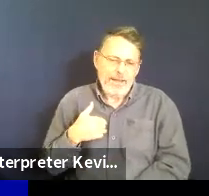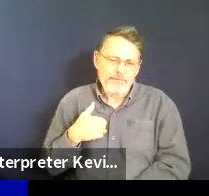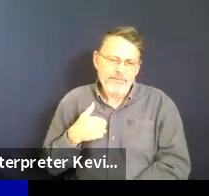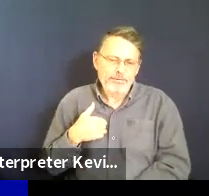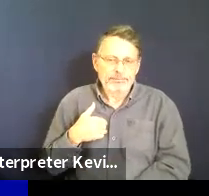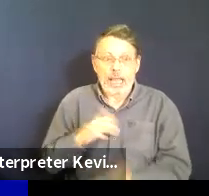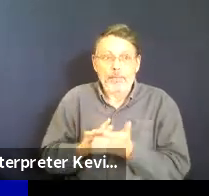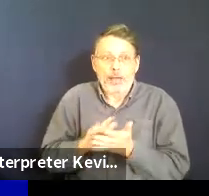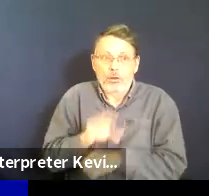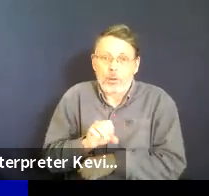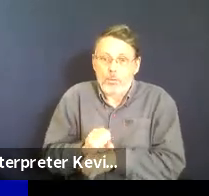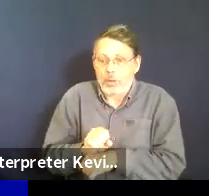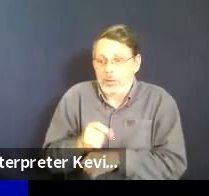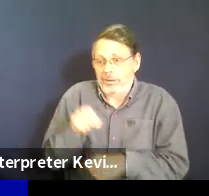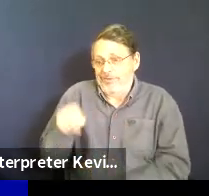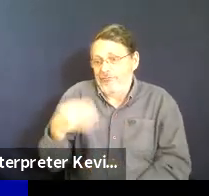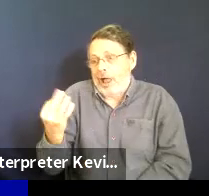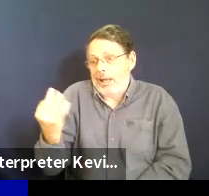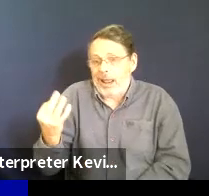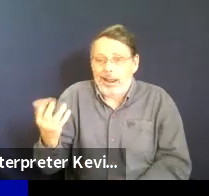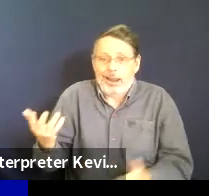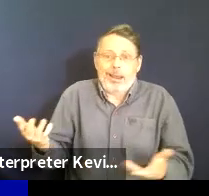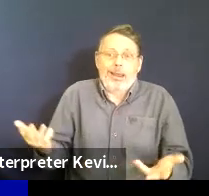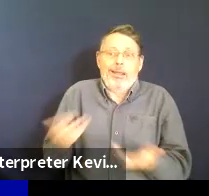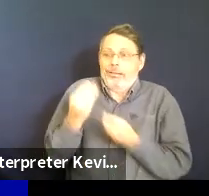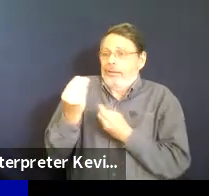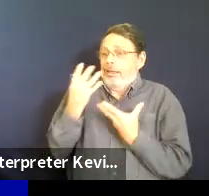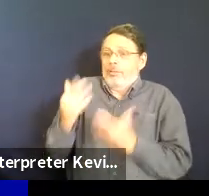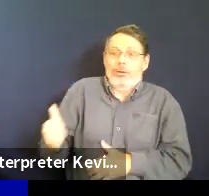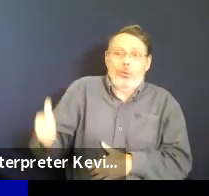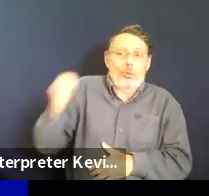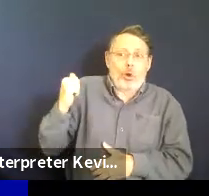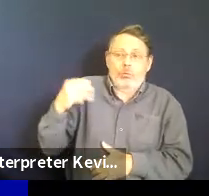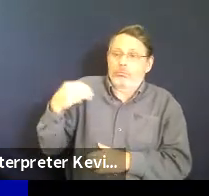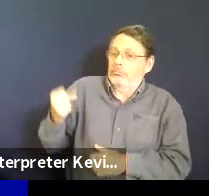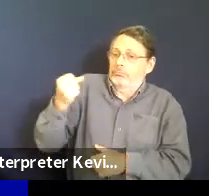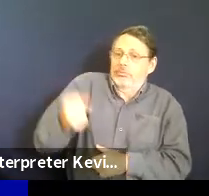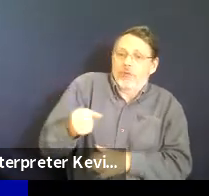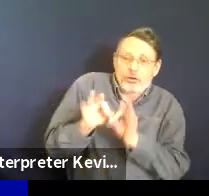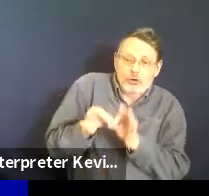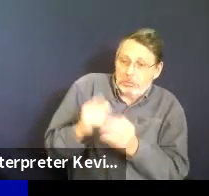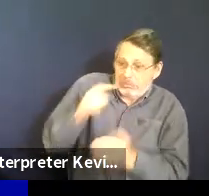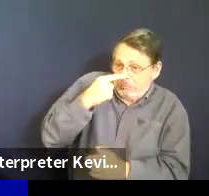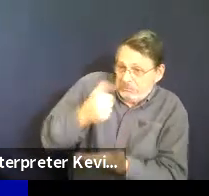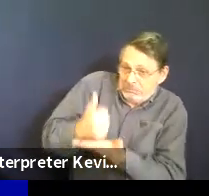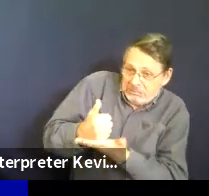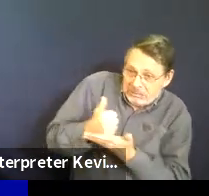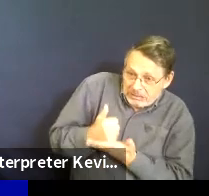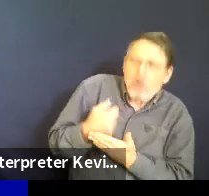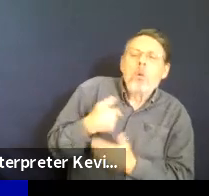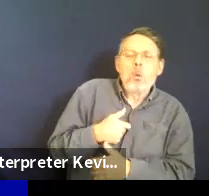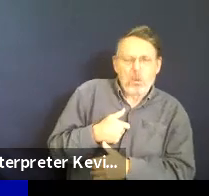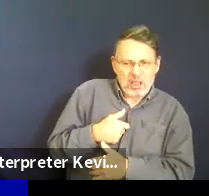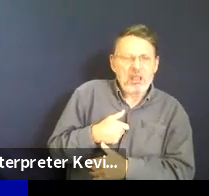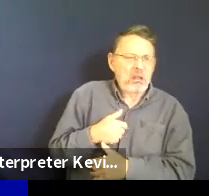a medical appointment on Friday and I'm not being told I won't be given an interpreter. Can you help me out? And we're usually successful in being able